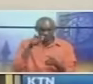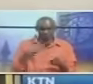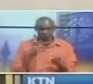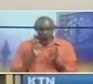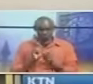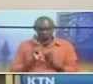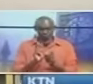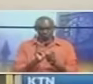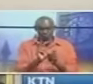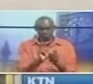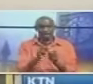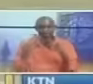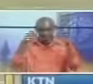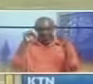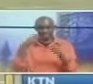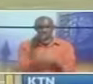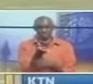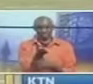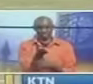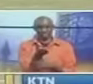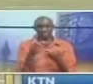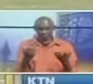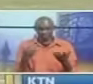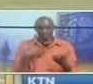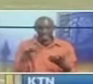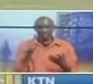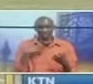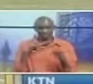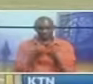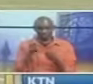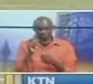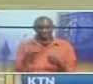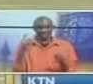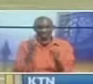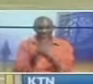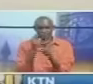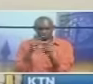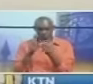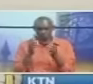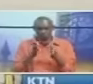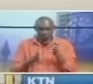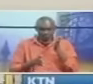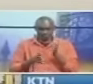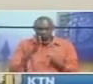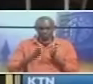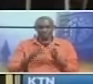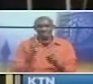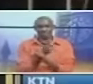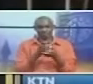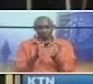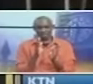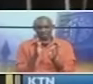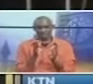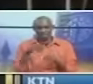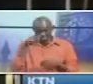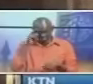the way to the dais. And then we have the seven other tunes for the marching contingents. While